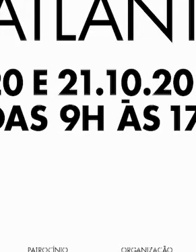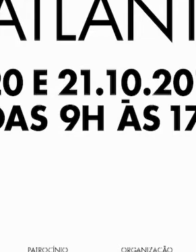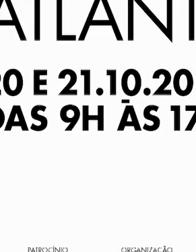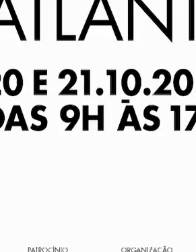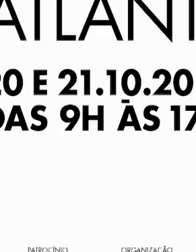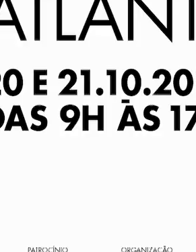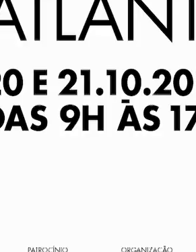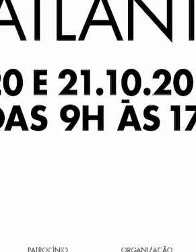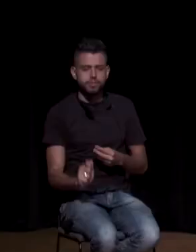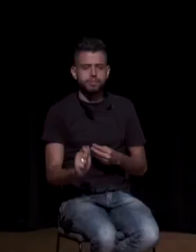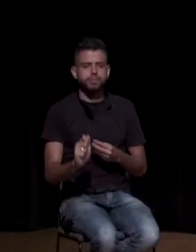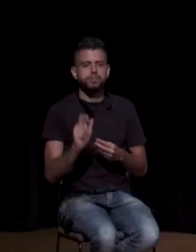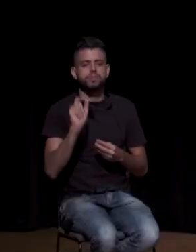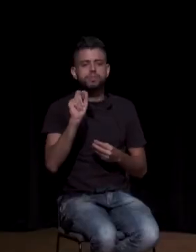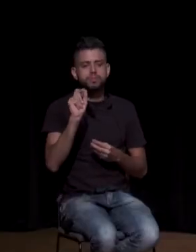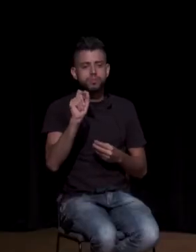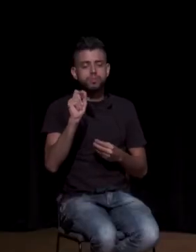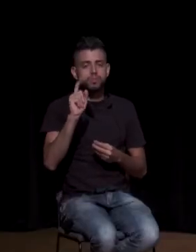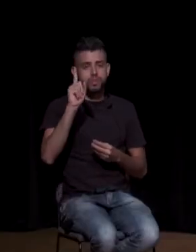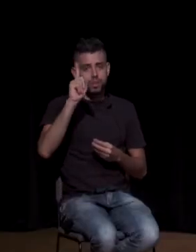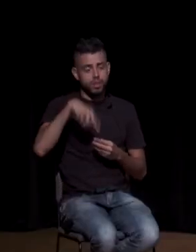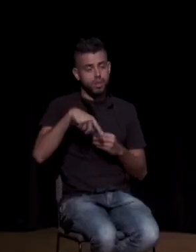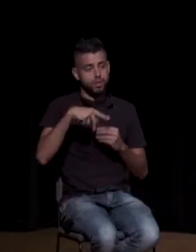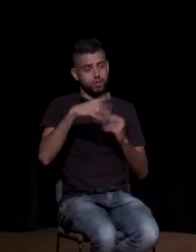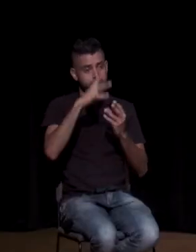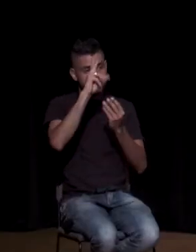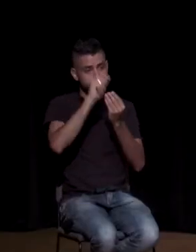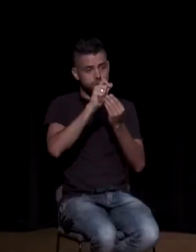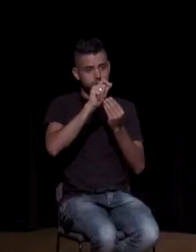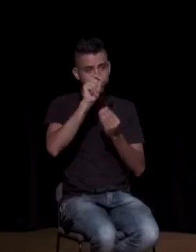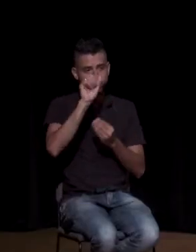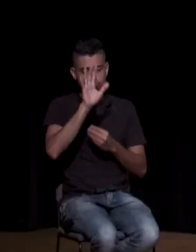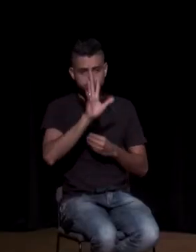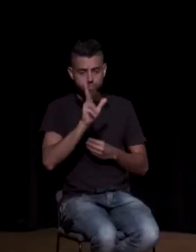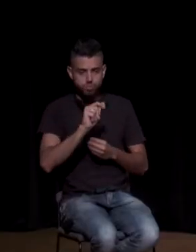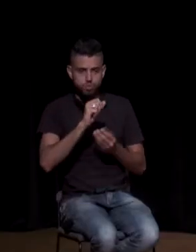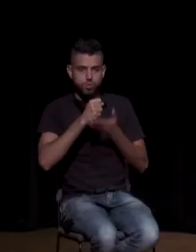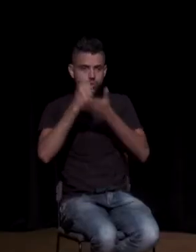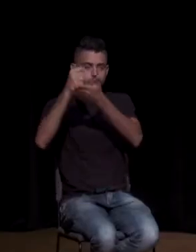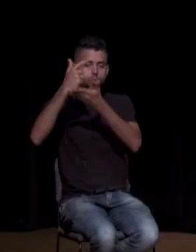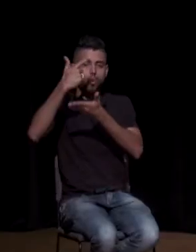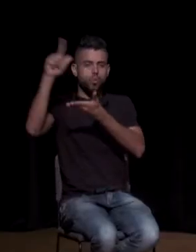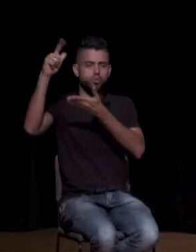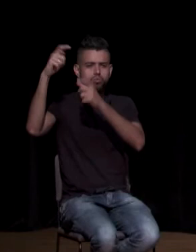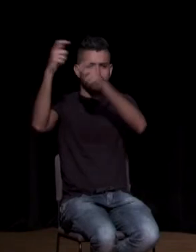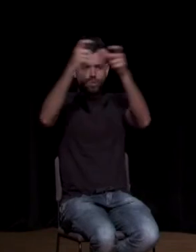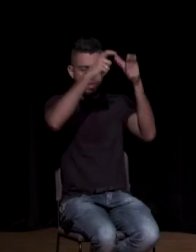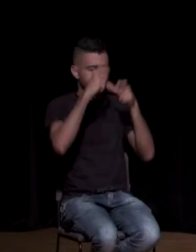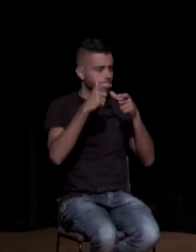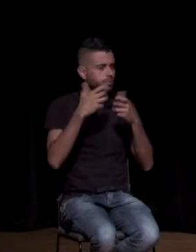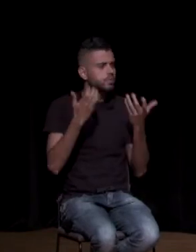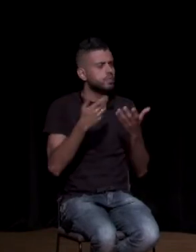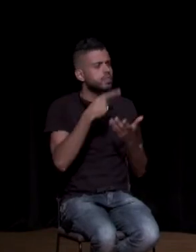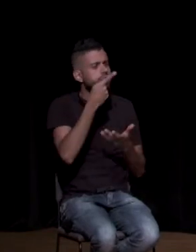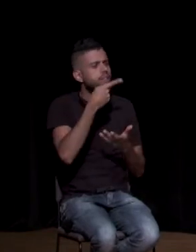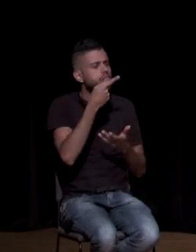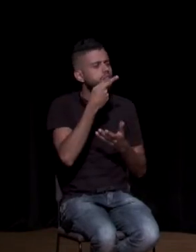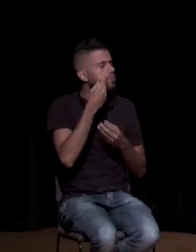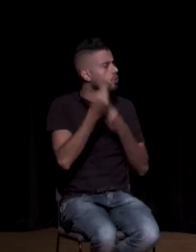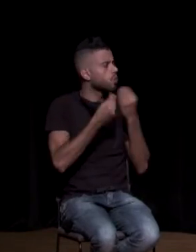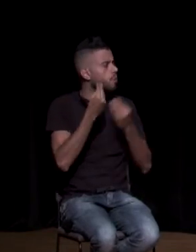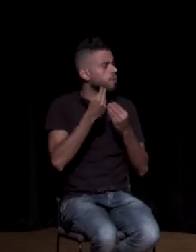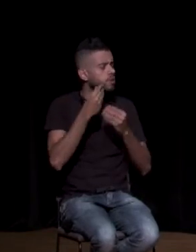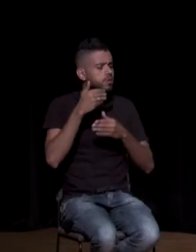que implica também na saída de suas obras do continente africano. Gostaria que você comentasse um pouco sobre esse